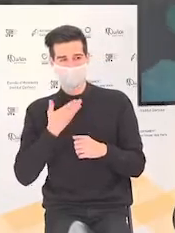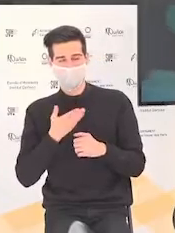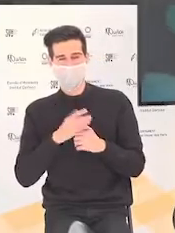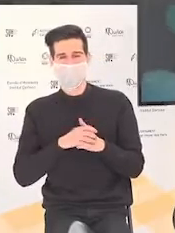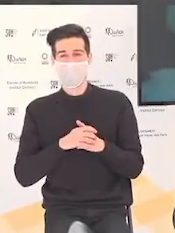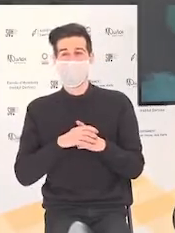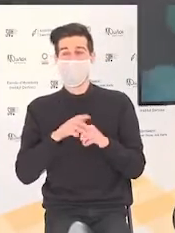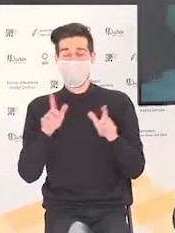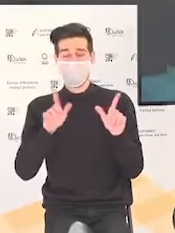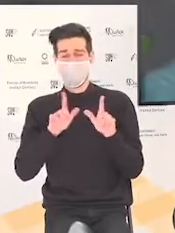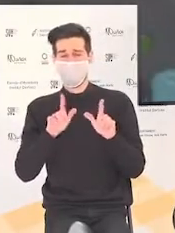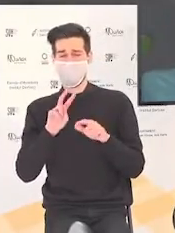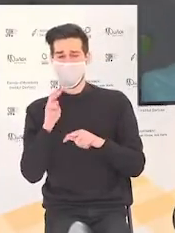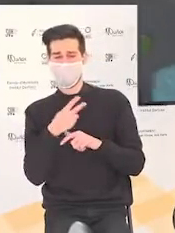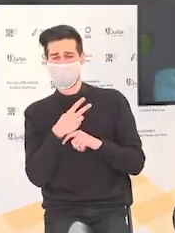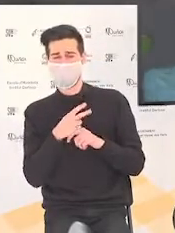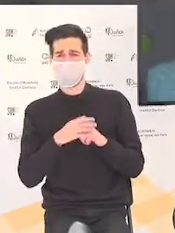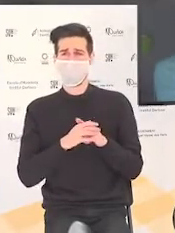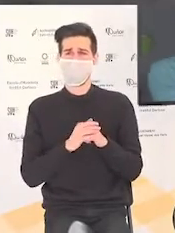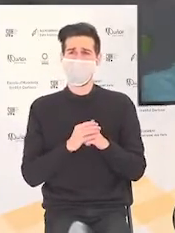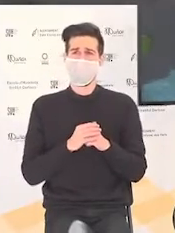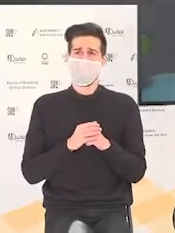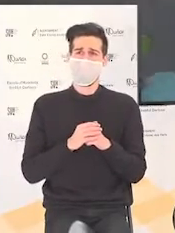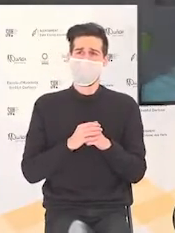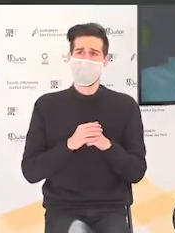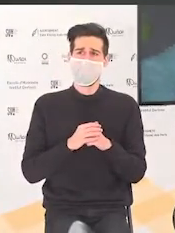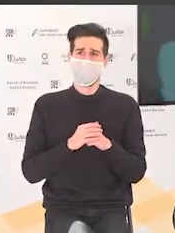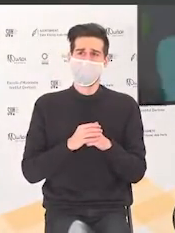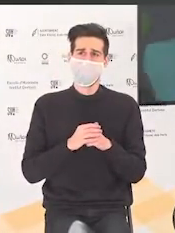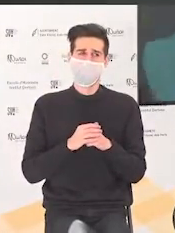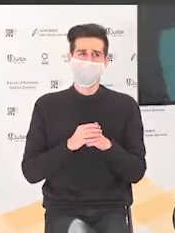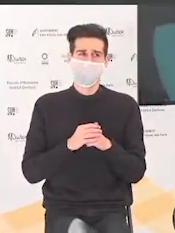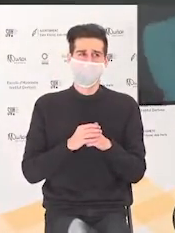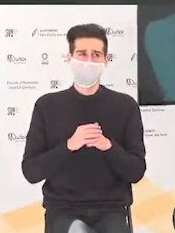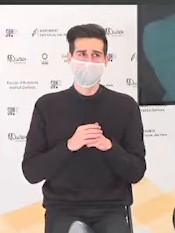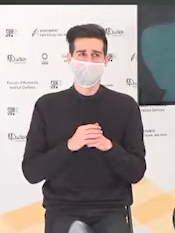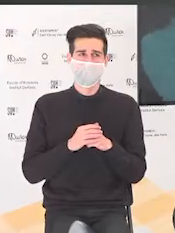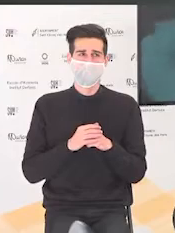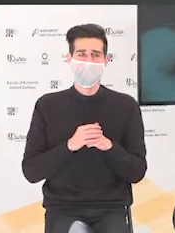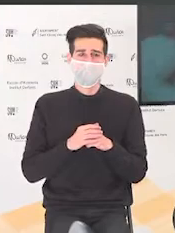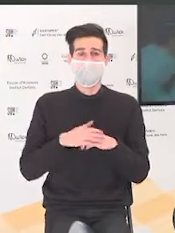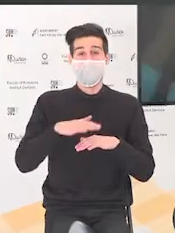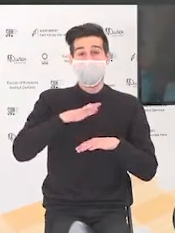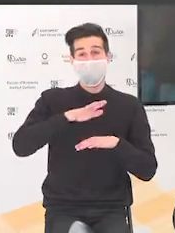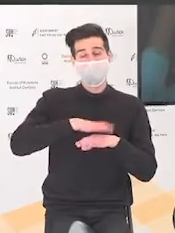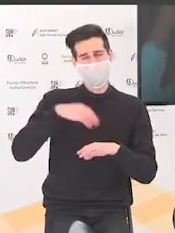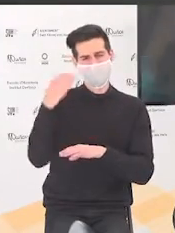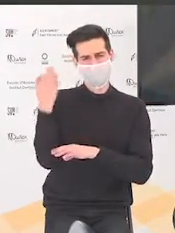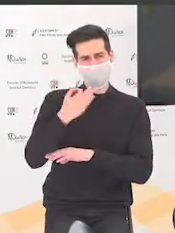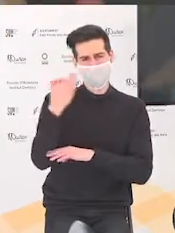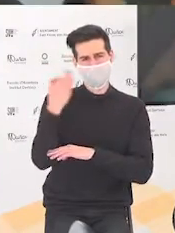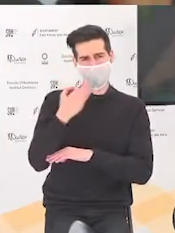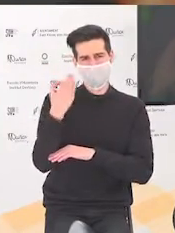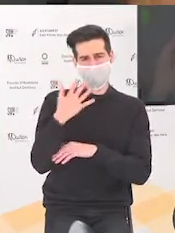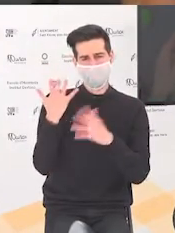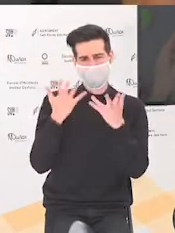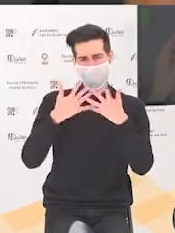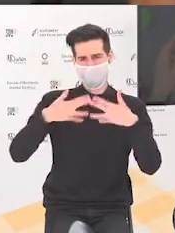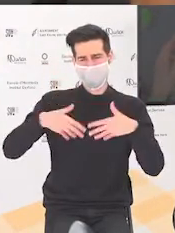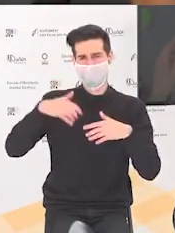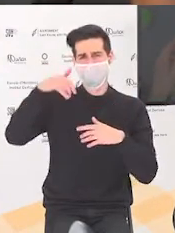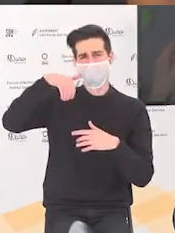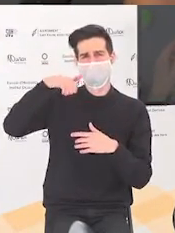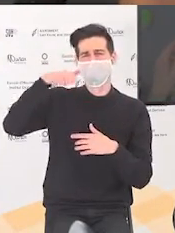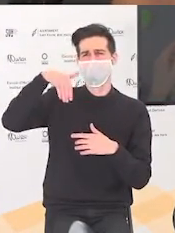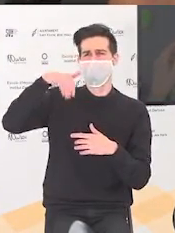it's come into the dough, the meringue nicely. Para asegurarme de que entra bien, se mezcla bien con el merengue.